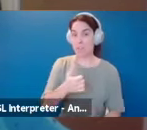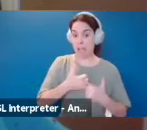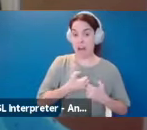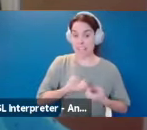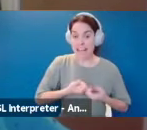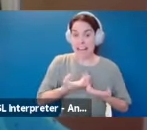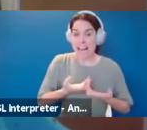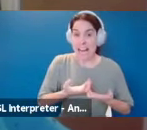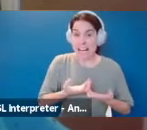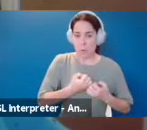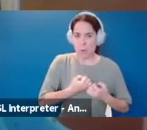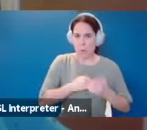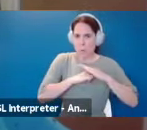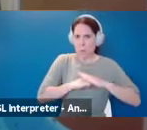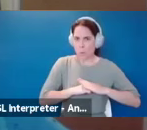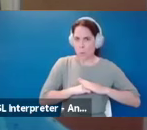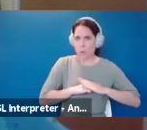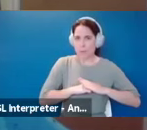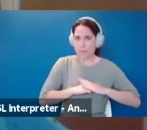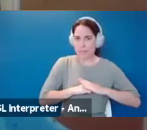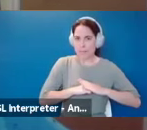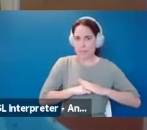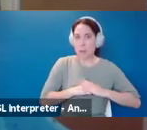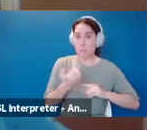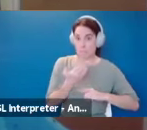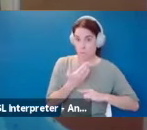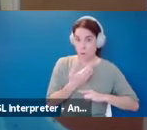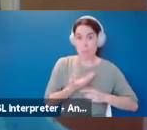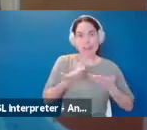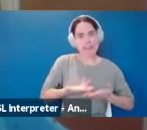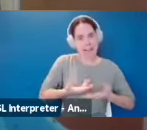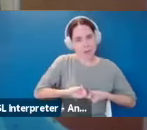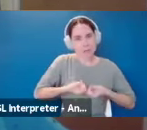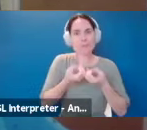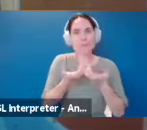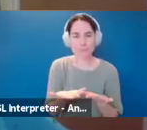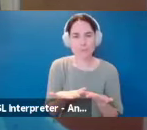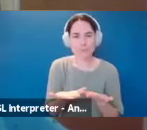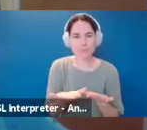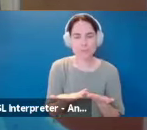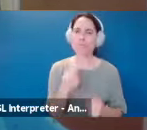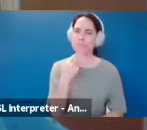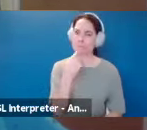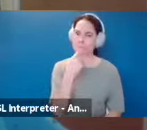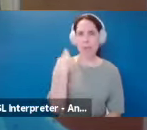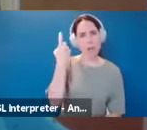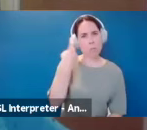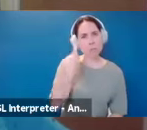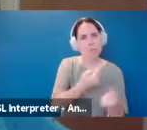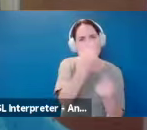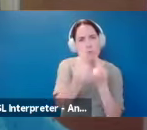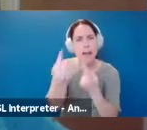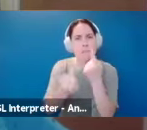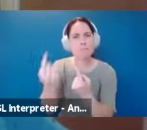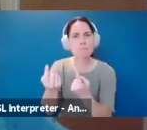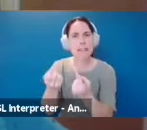on this panel had a close relationship with a big pop BAME person in your childhood or adolescence. And